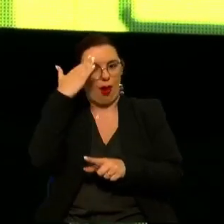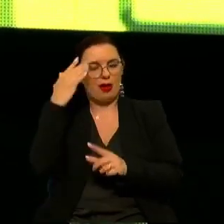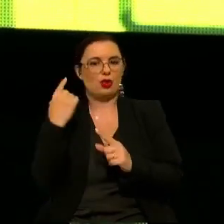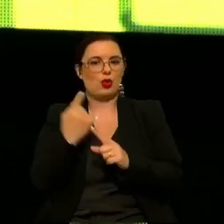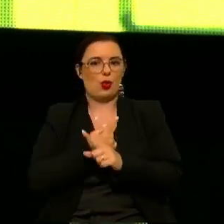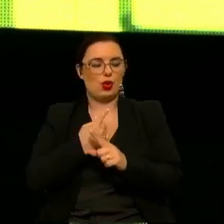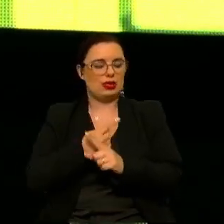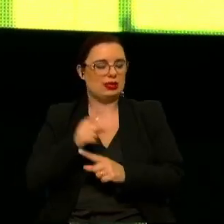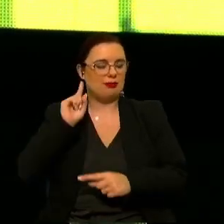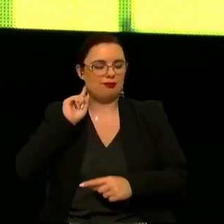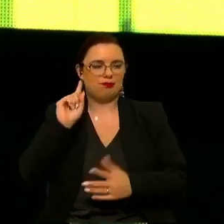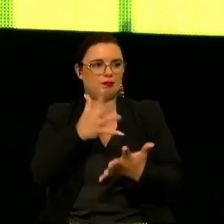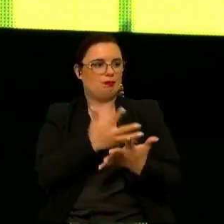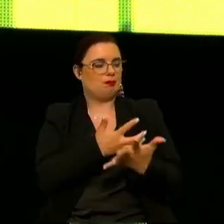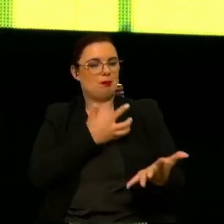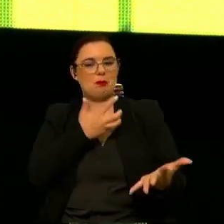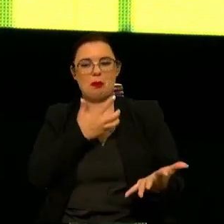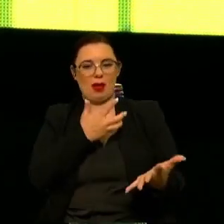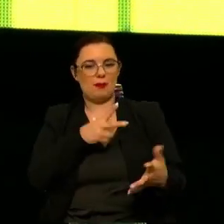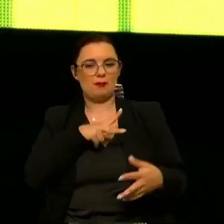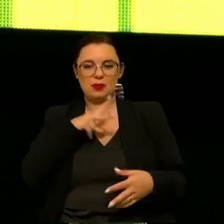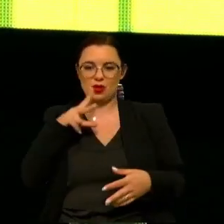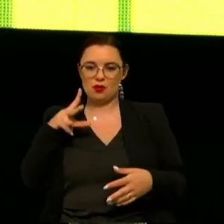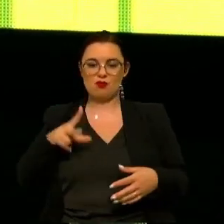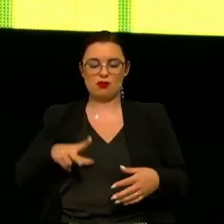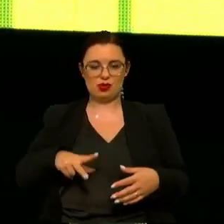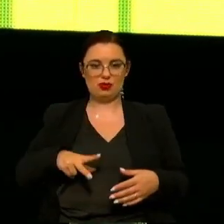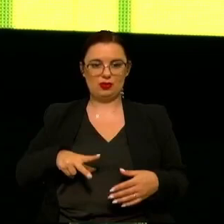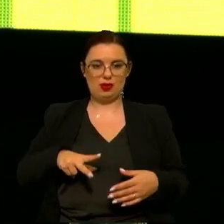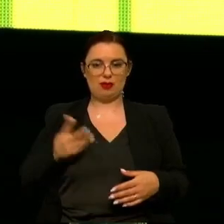will be very two important